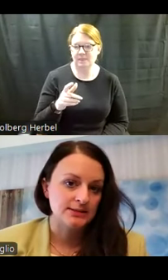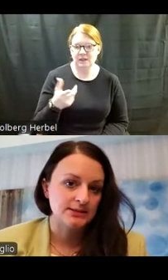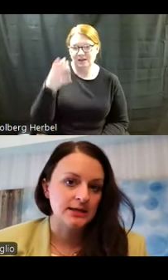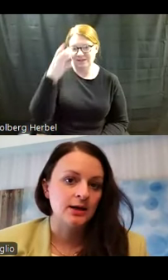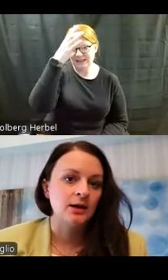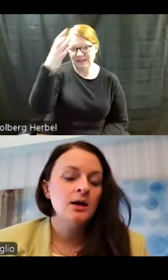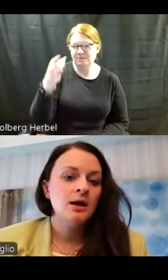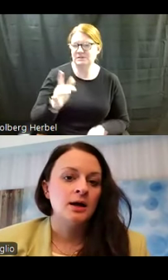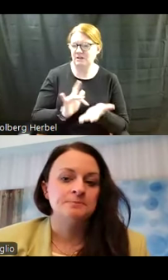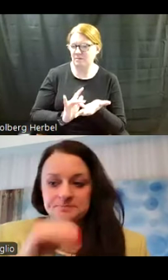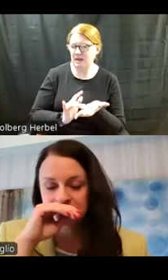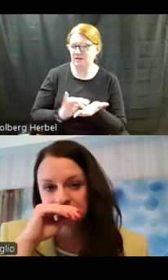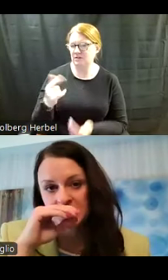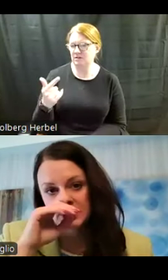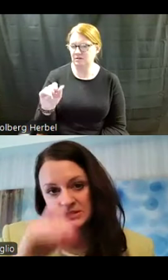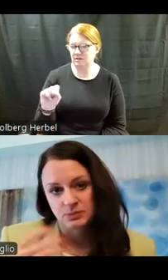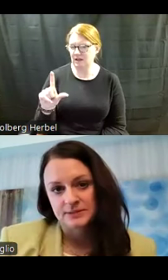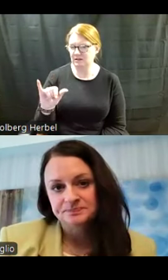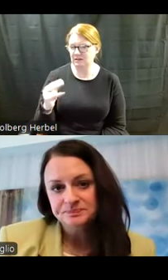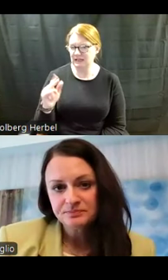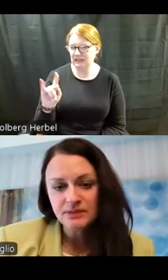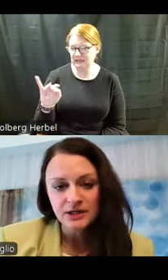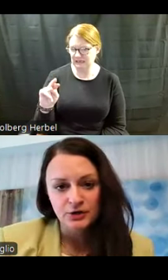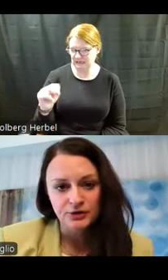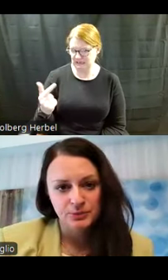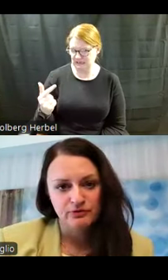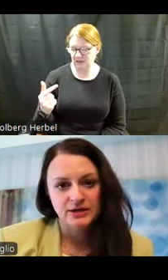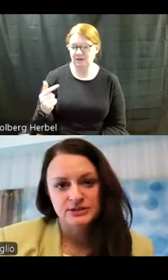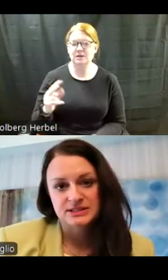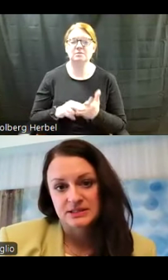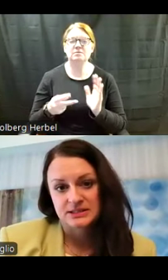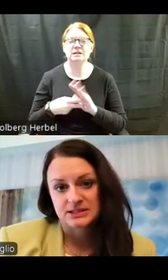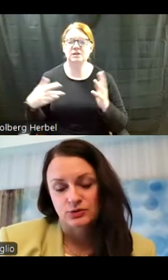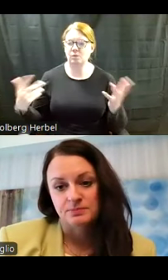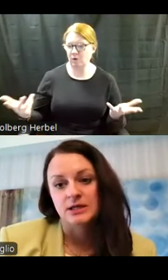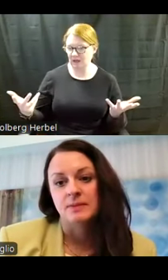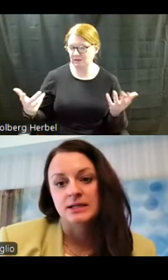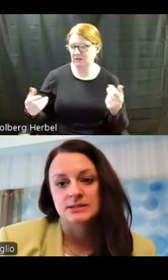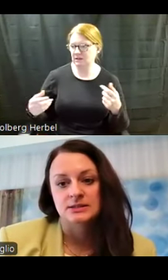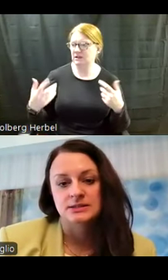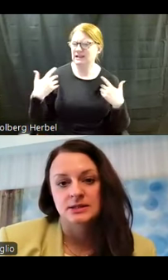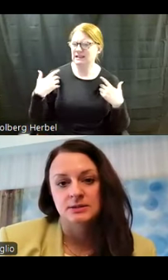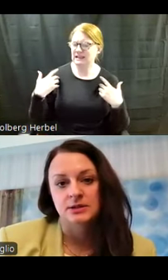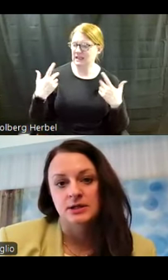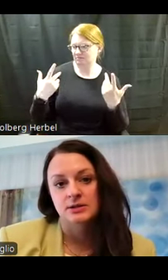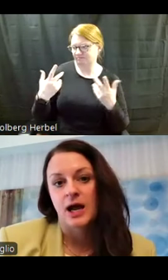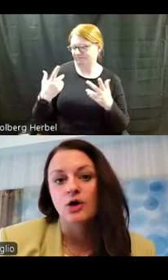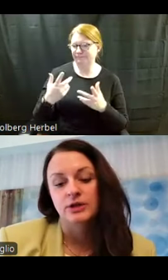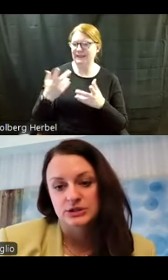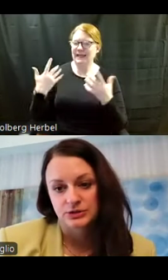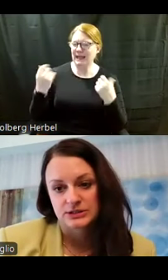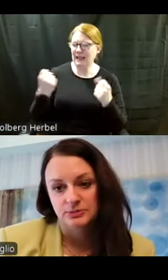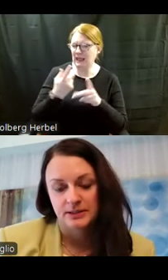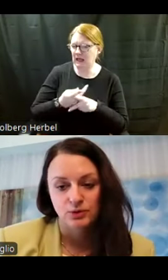medical gaslighting. And this is when a healthcare provider dismisses or minimizes the